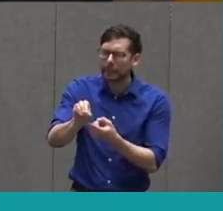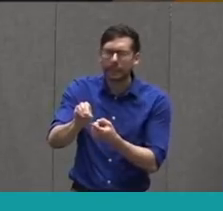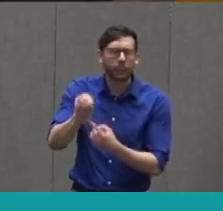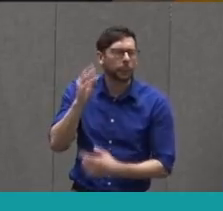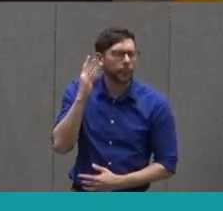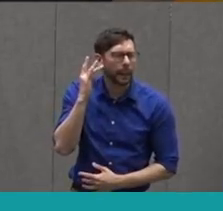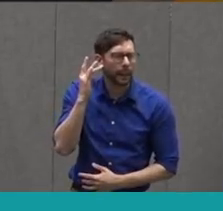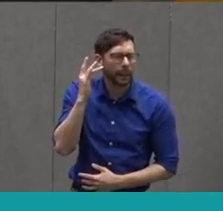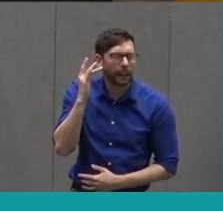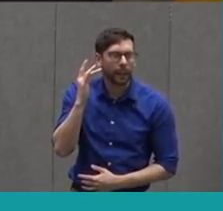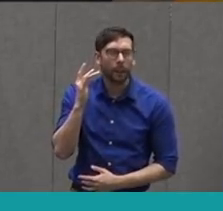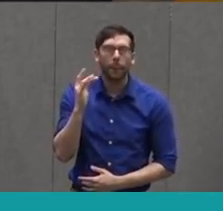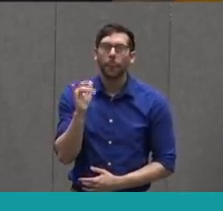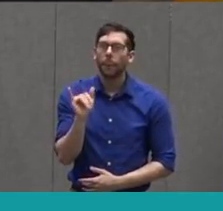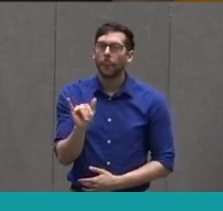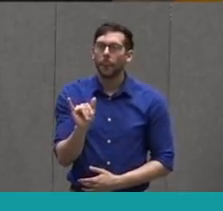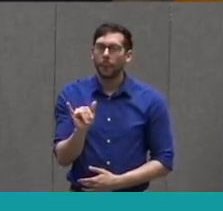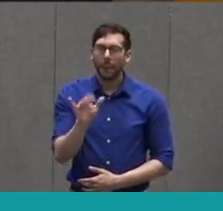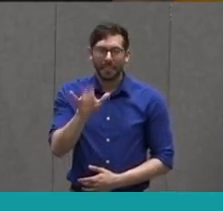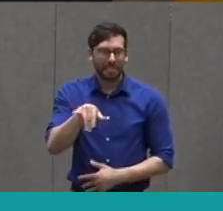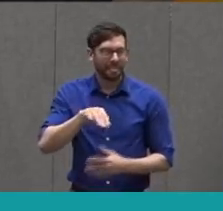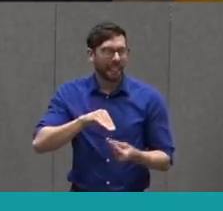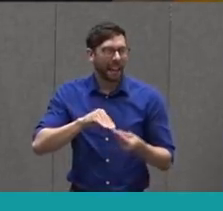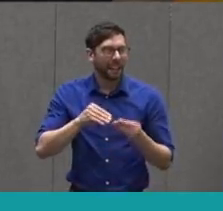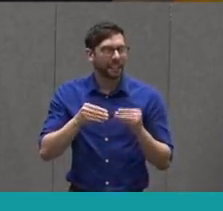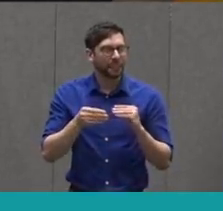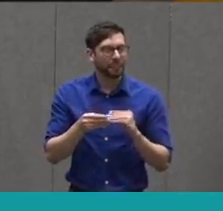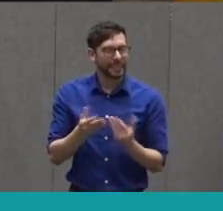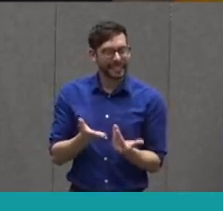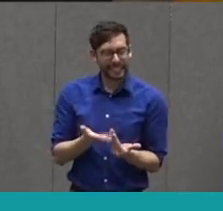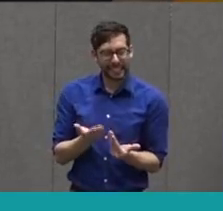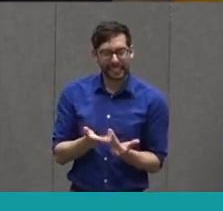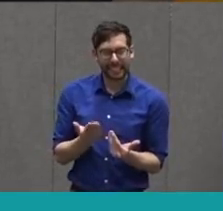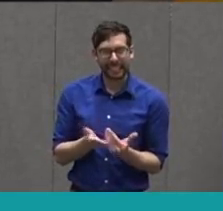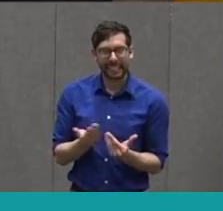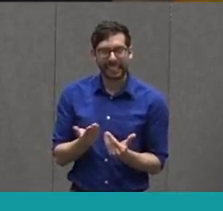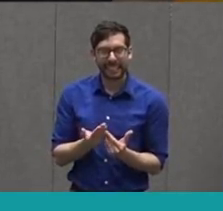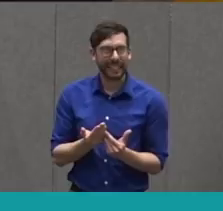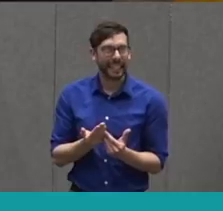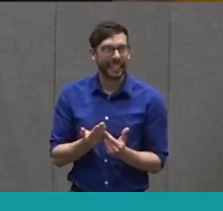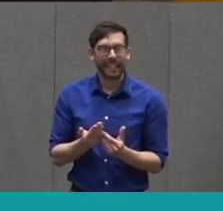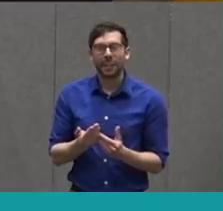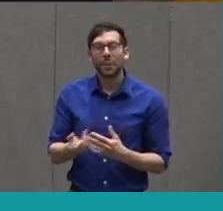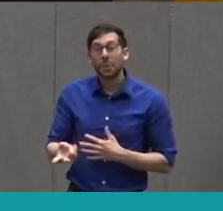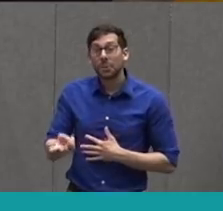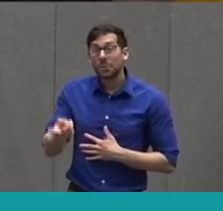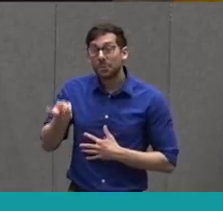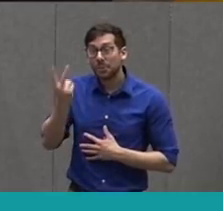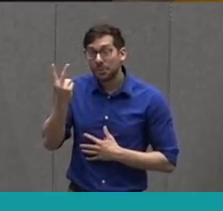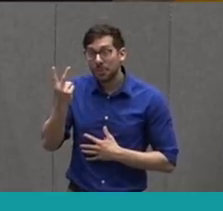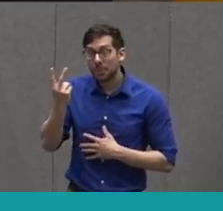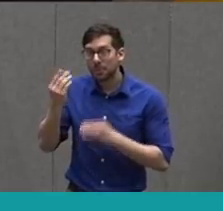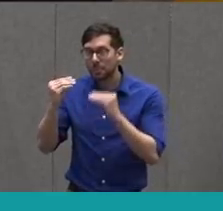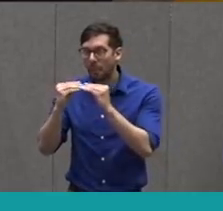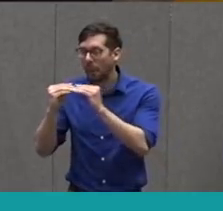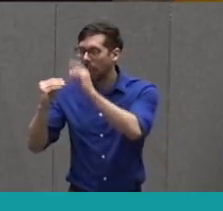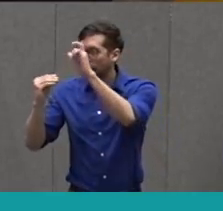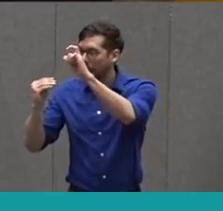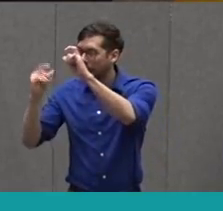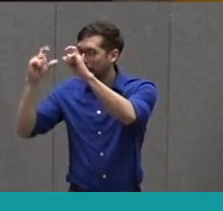Oh, you said that that's a friendly number, that you just knew that two more would make a friendly number of